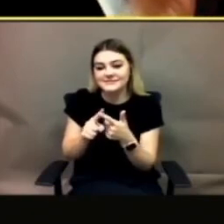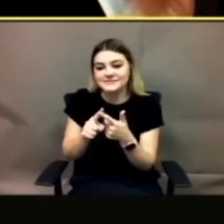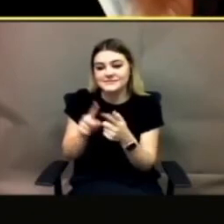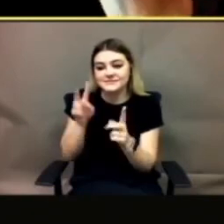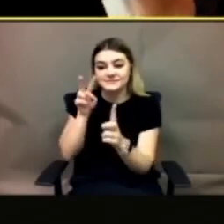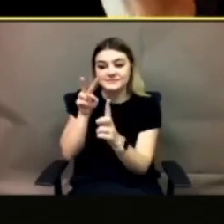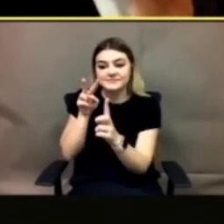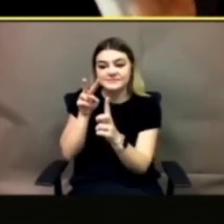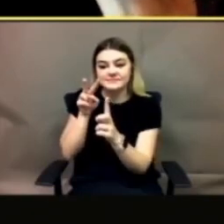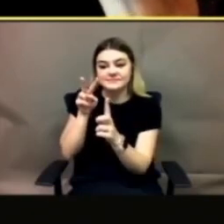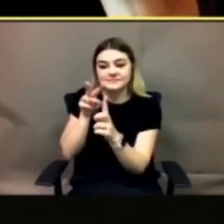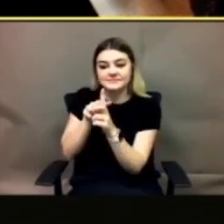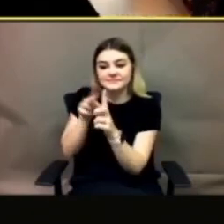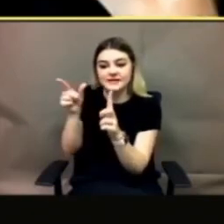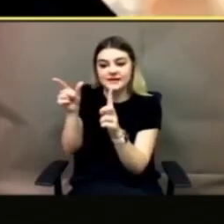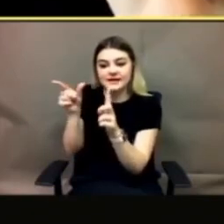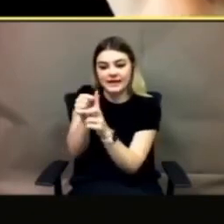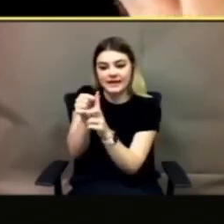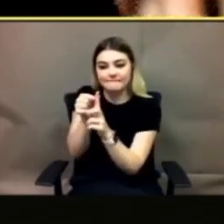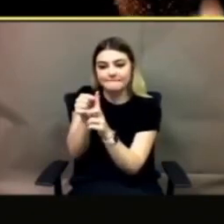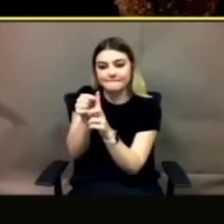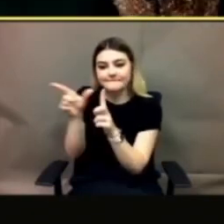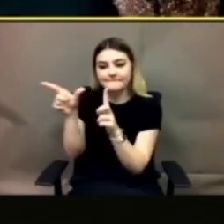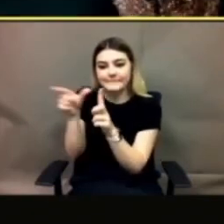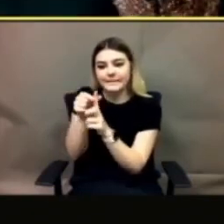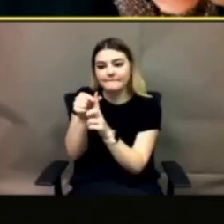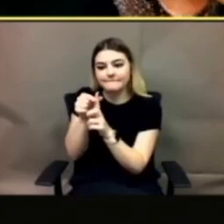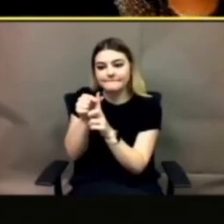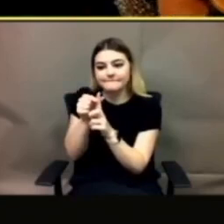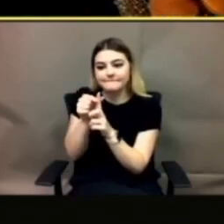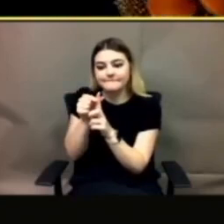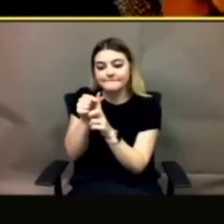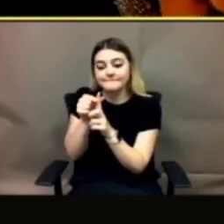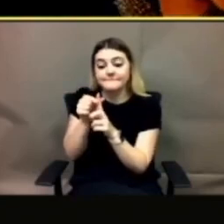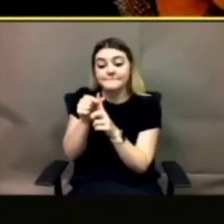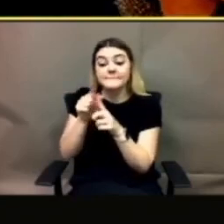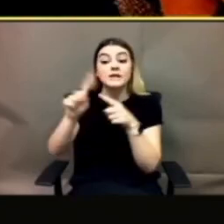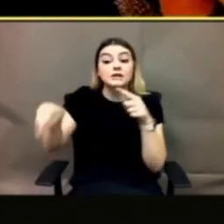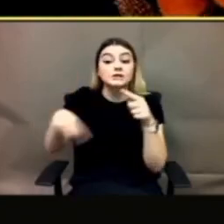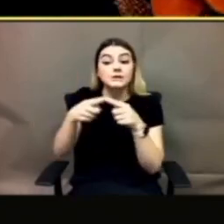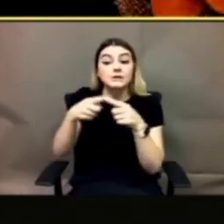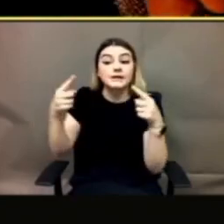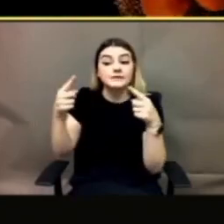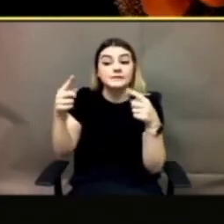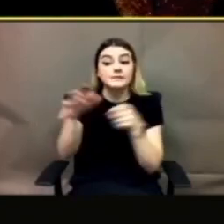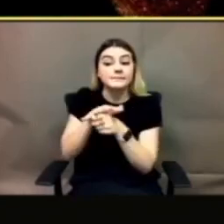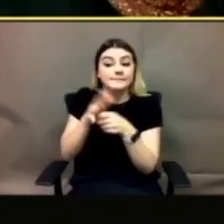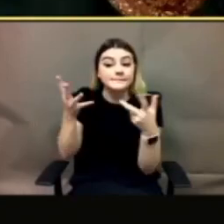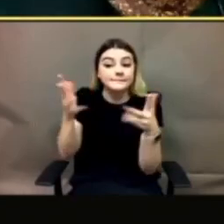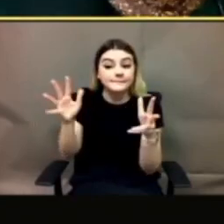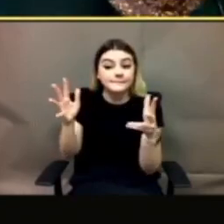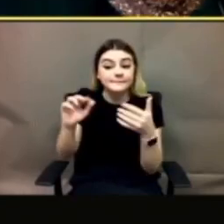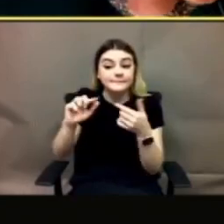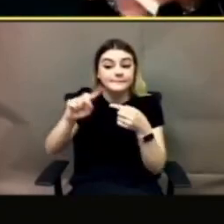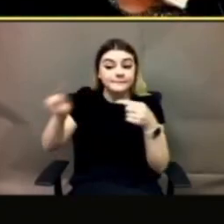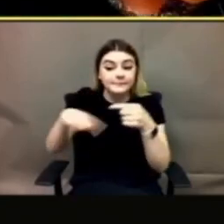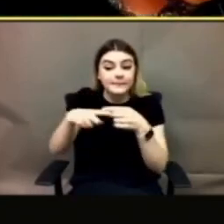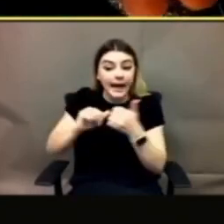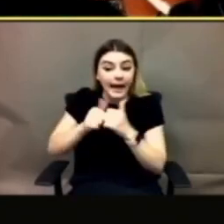right there. And now, how do I complete the circuit? Just by bouncing the fox on the scrubby